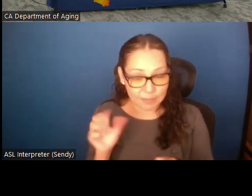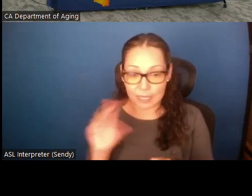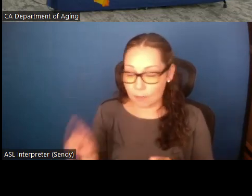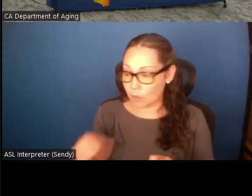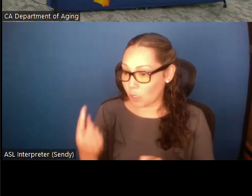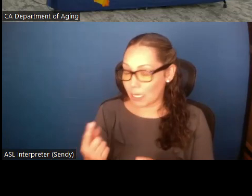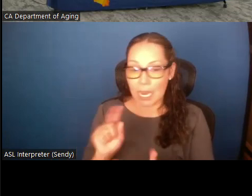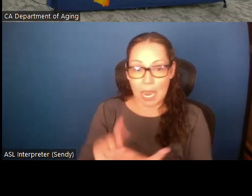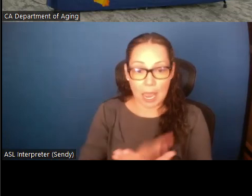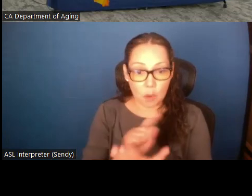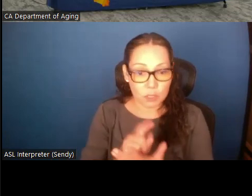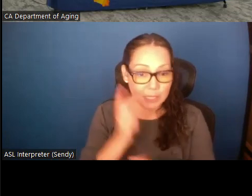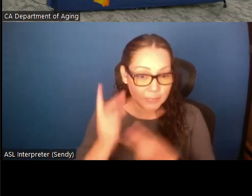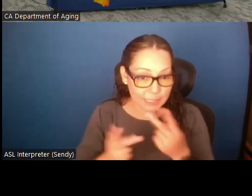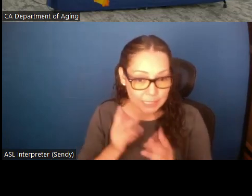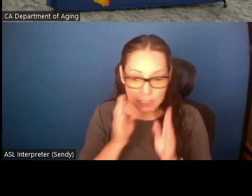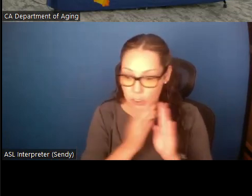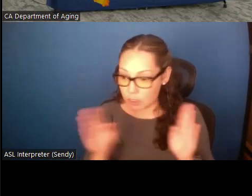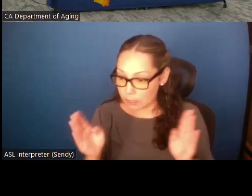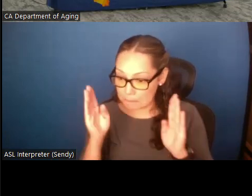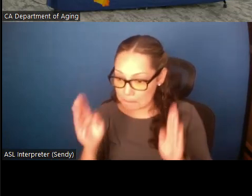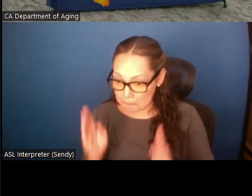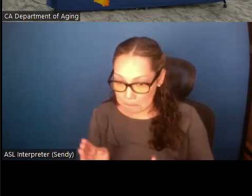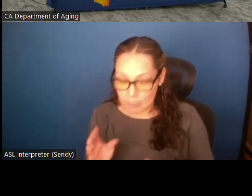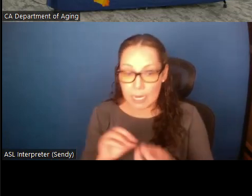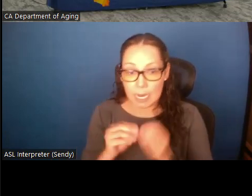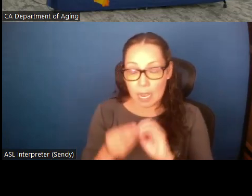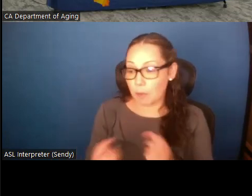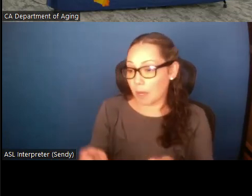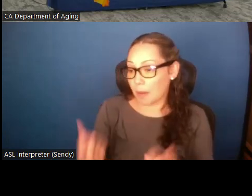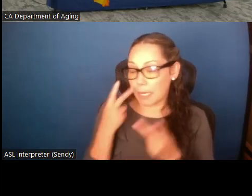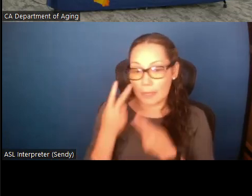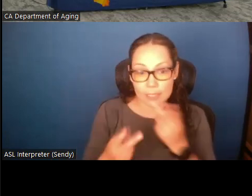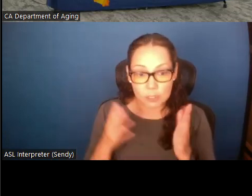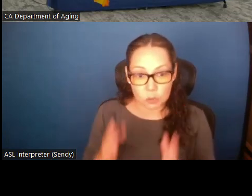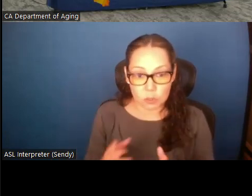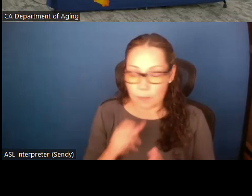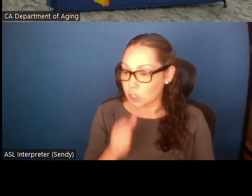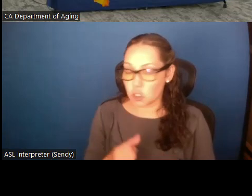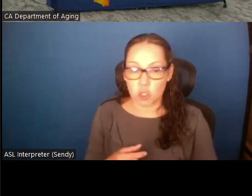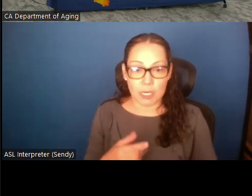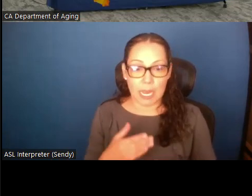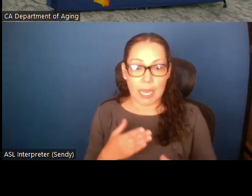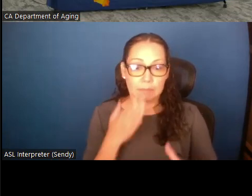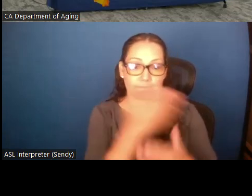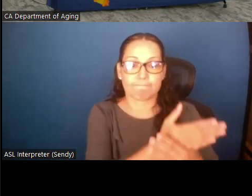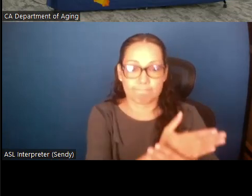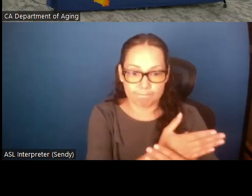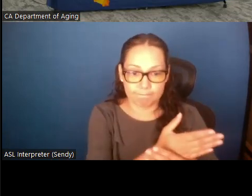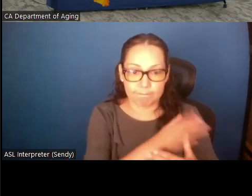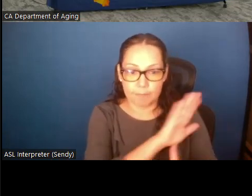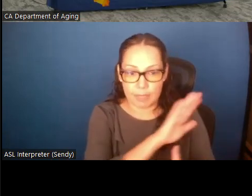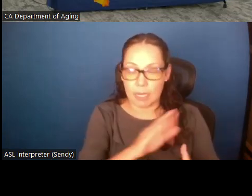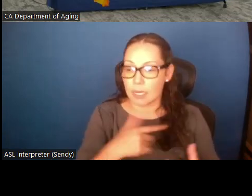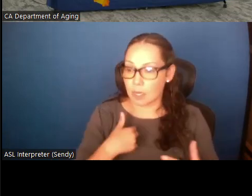visitation and number of simultaneous visitors, must not reasonably inhibit a resident's ability to receive a wide range of